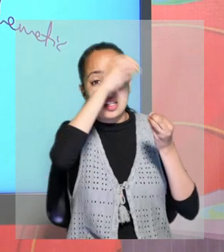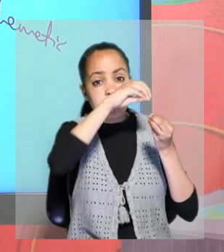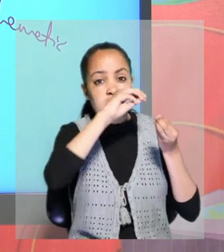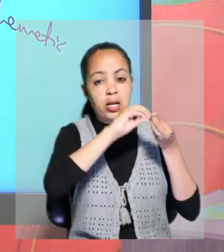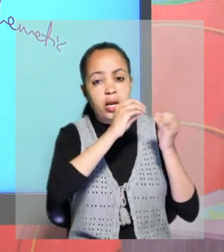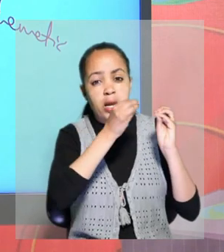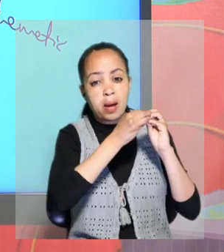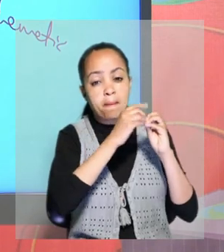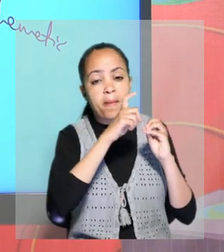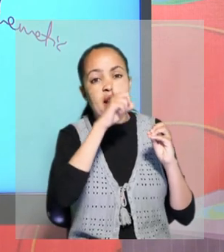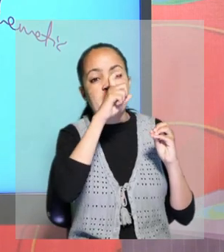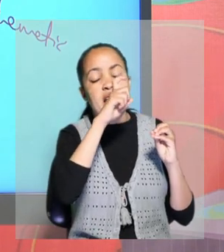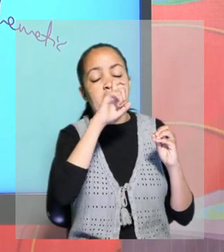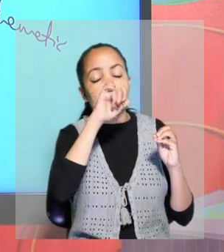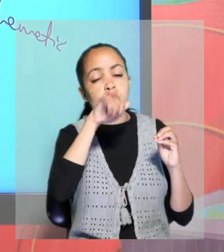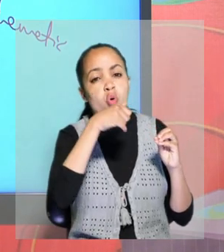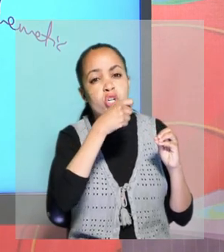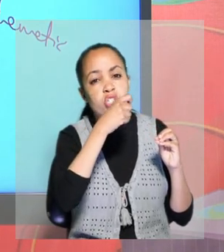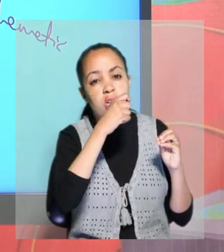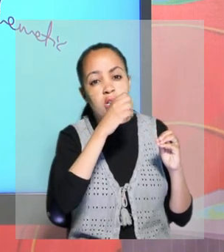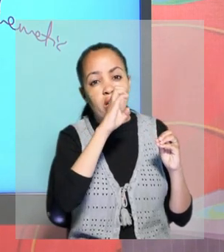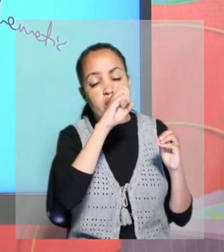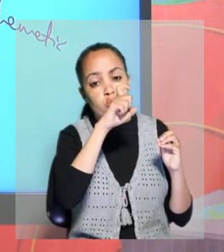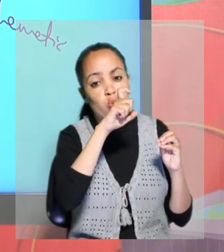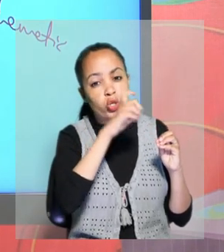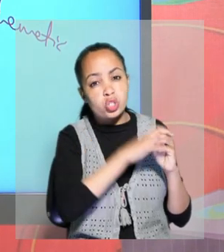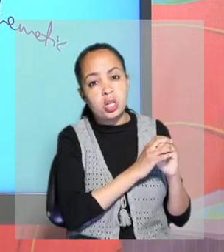number exponentially.